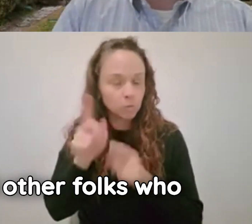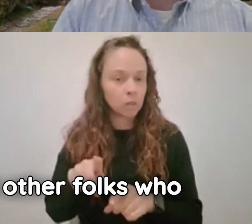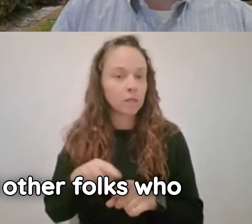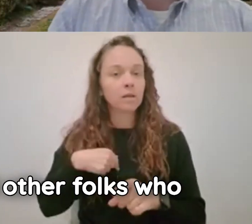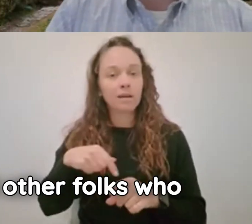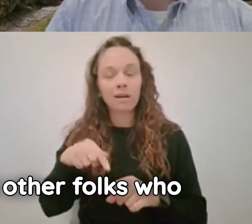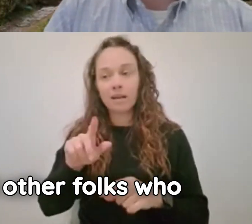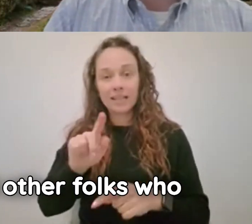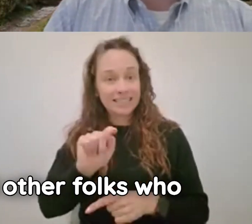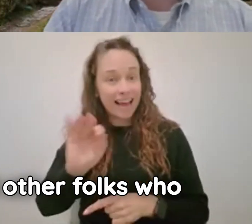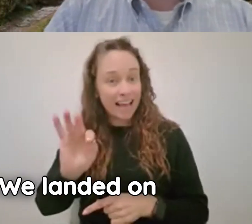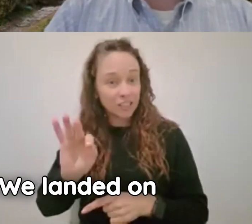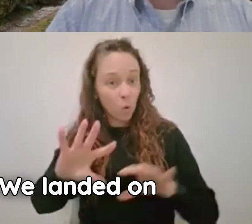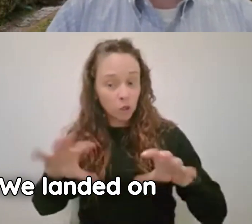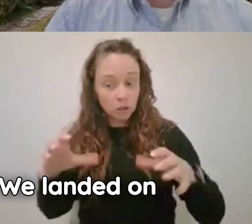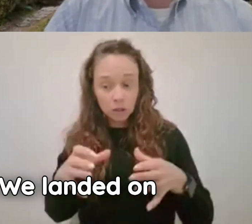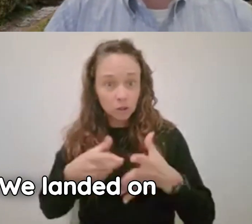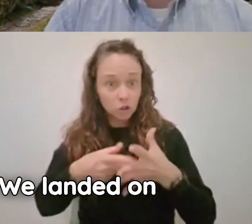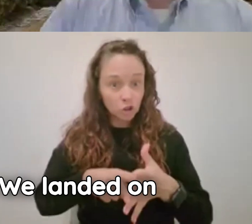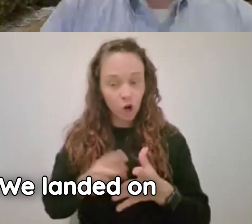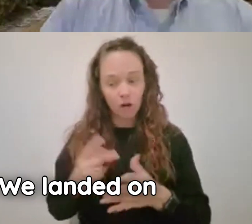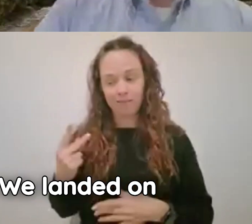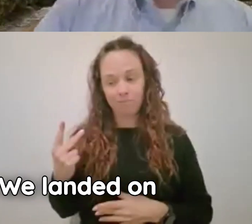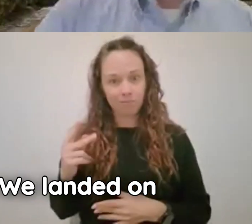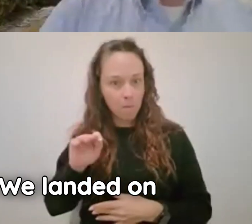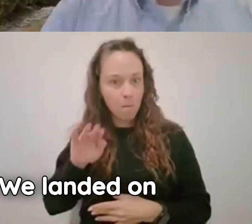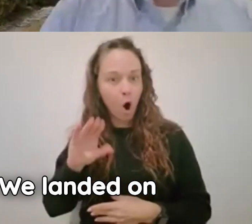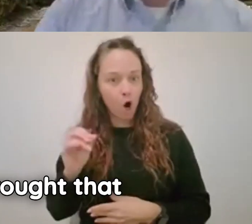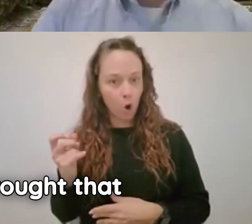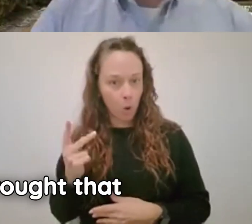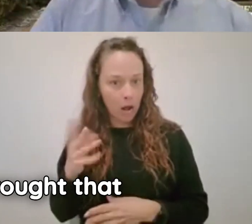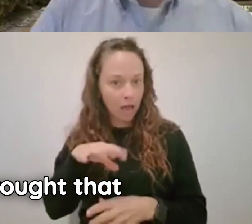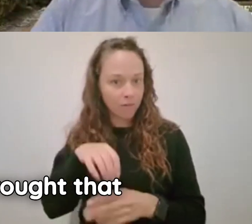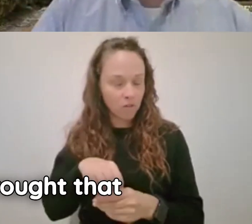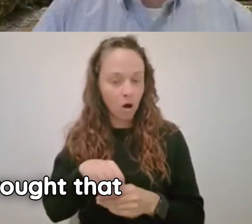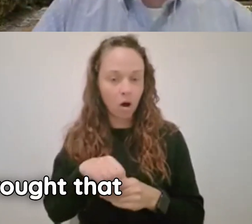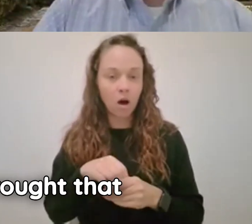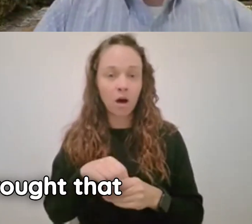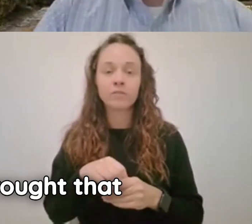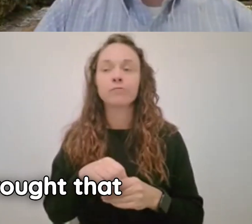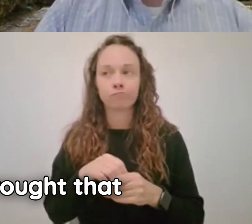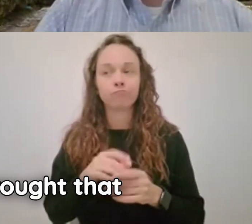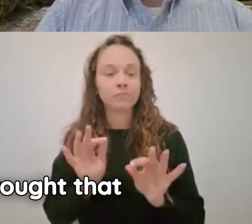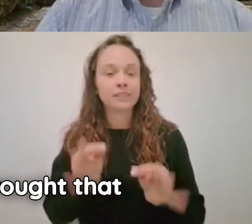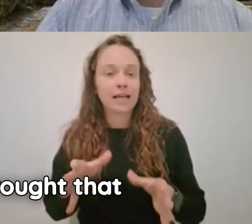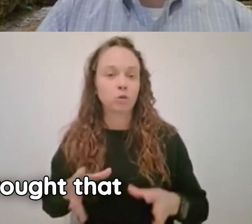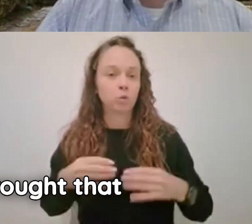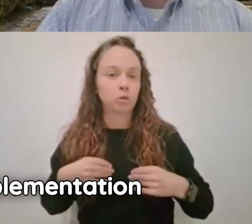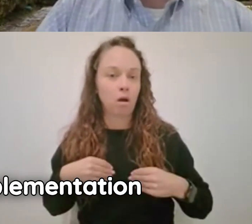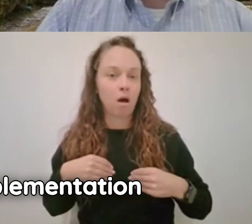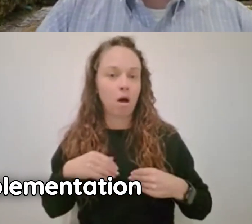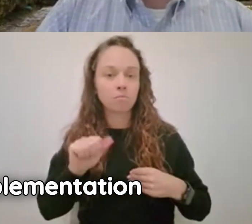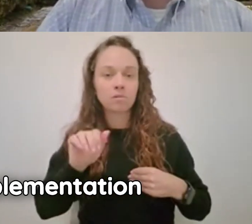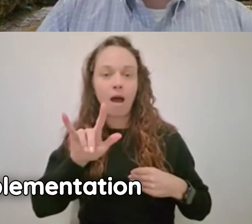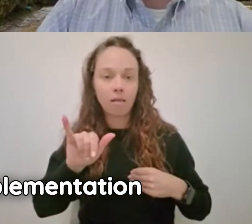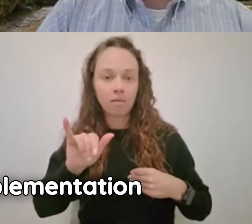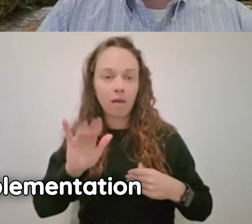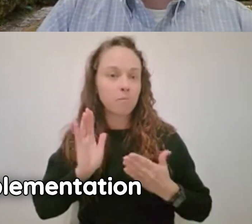including Mario and I and other folks who were interested in this. We landed on adopting Ally. We brought that